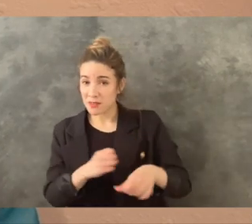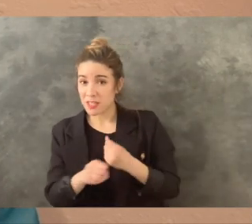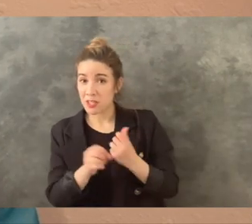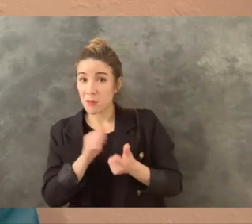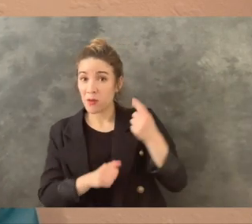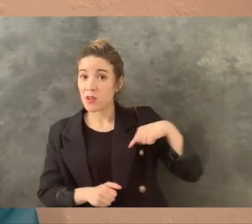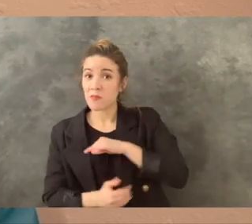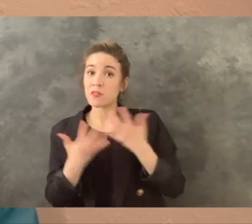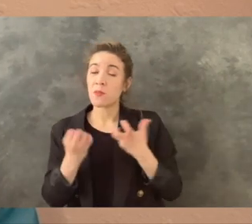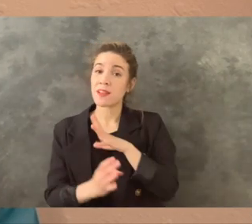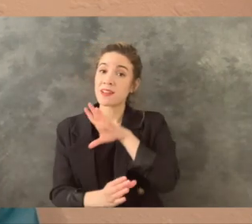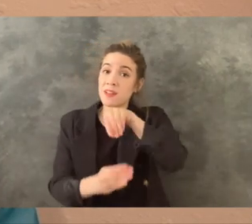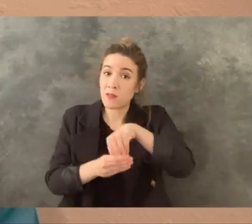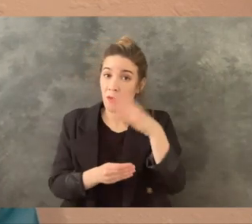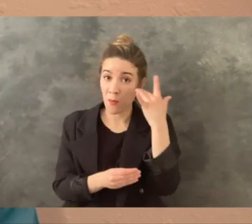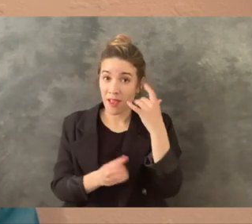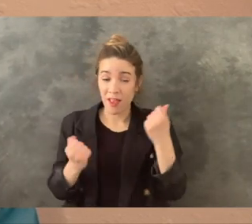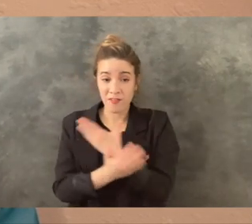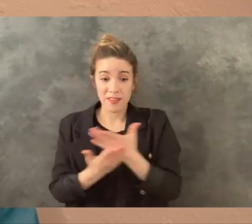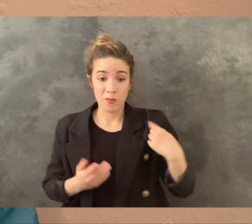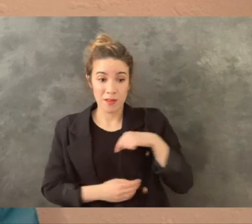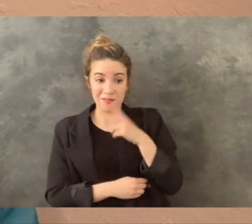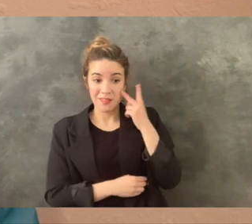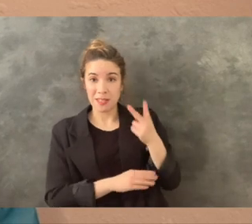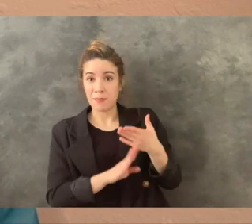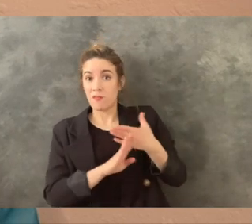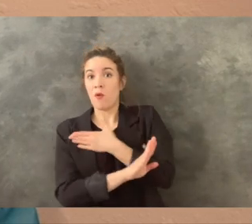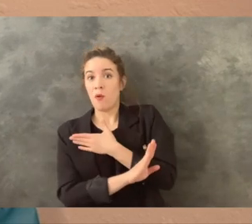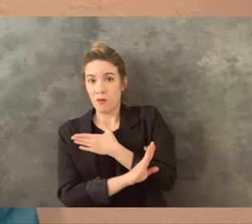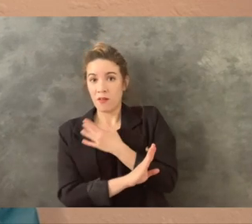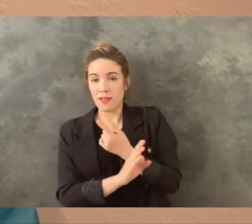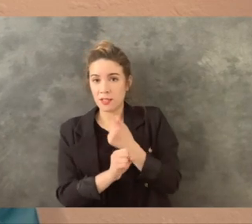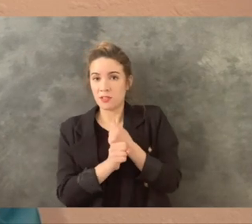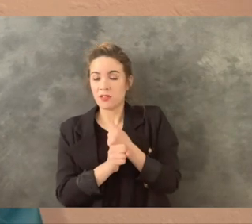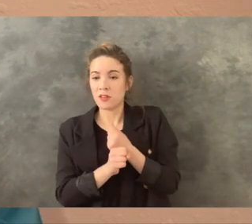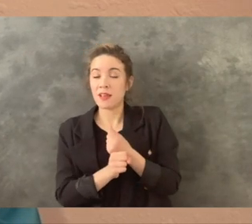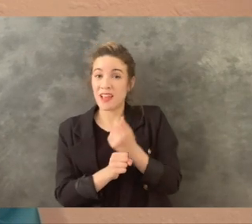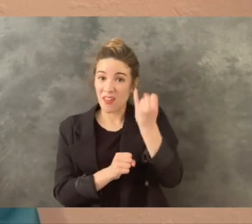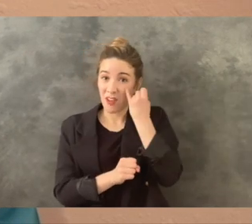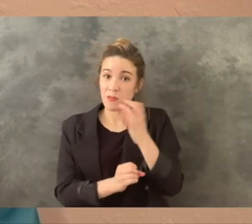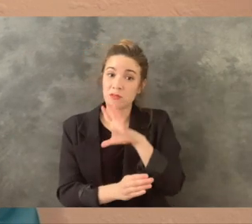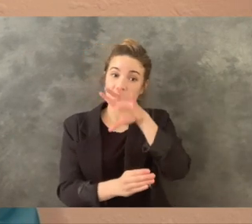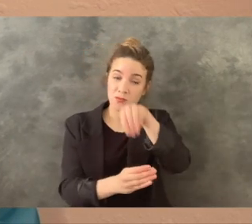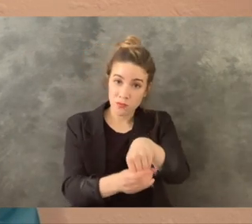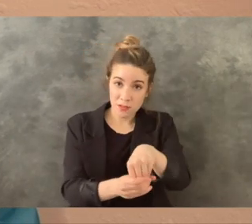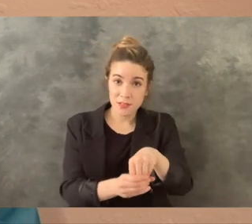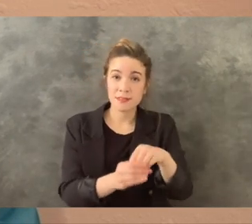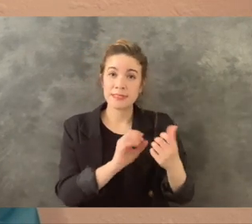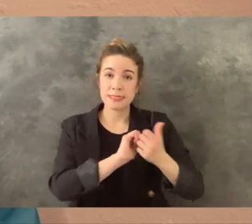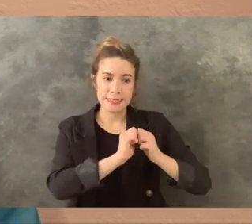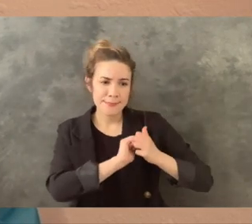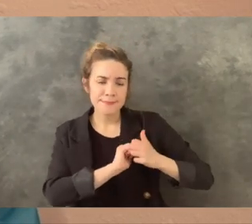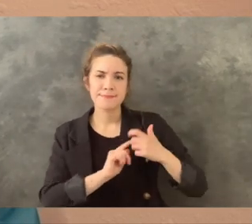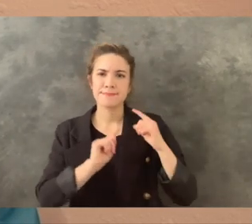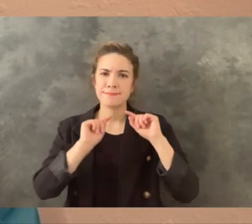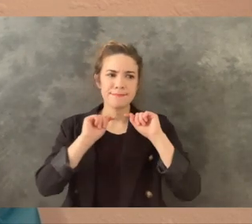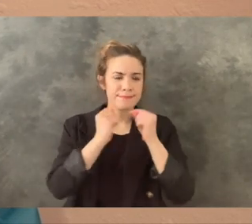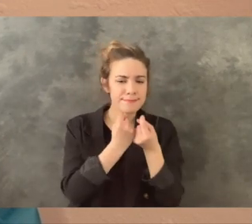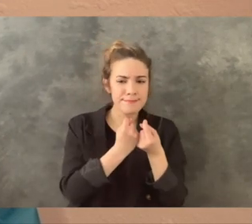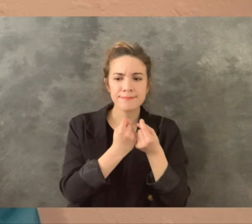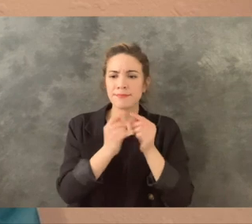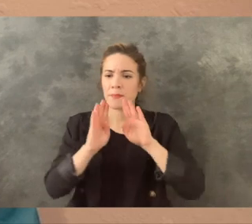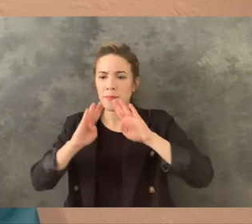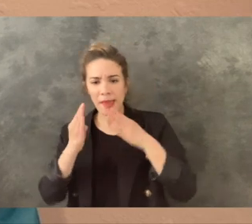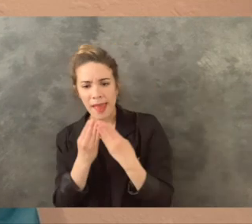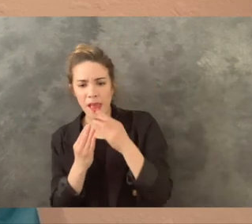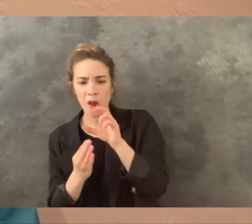was the year that most of us wanted to get involved because of what we had witnessed in the year prior. Whether it was joining a sports team, the band, ROTC, or